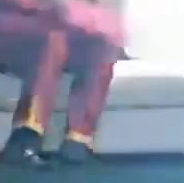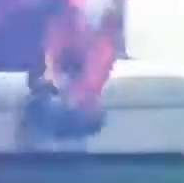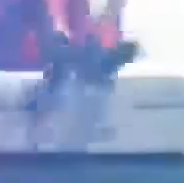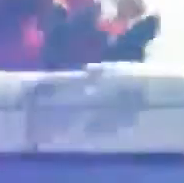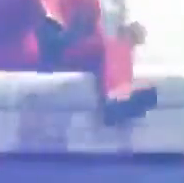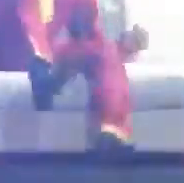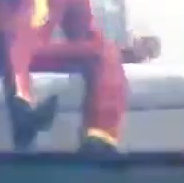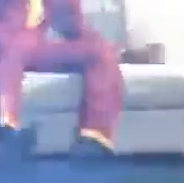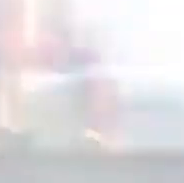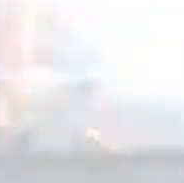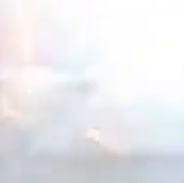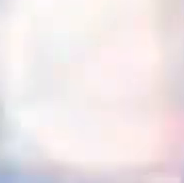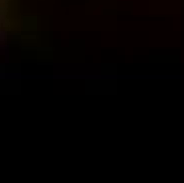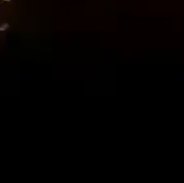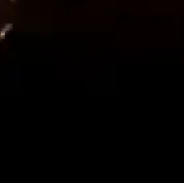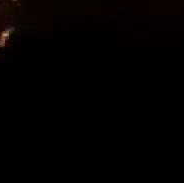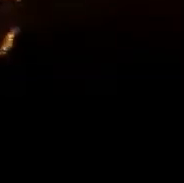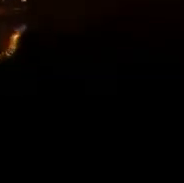Showtime.